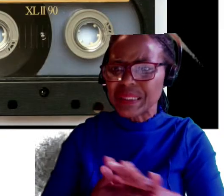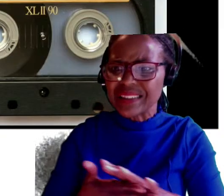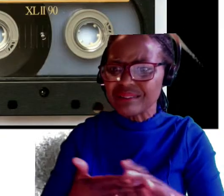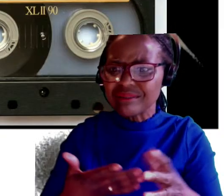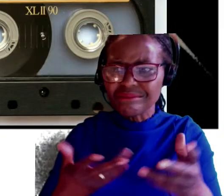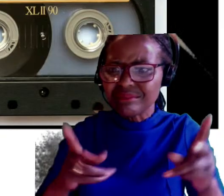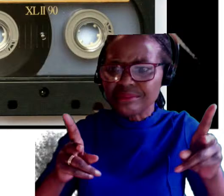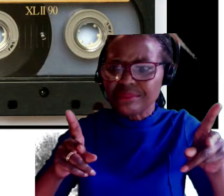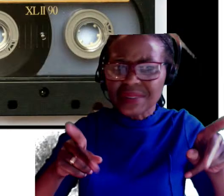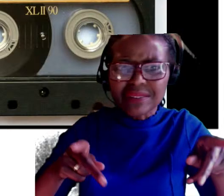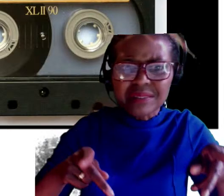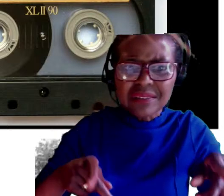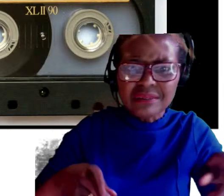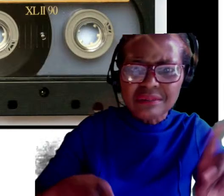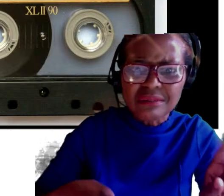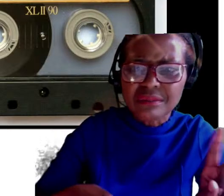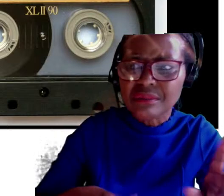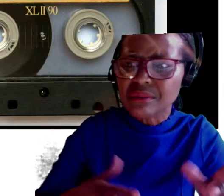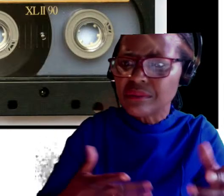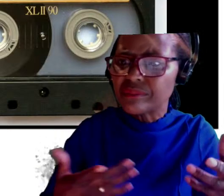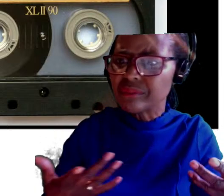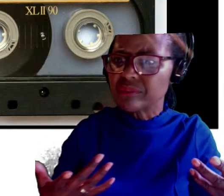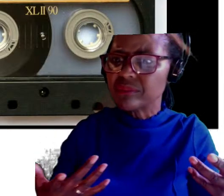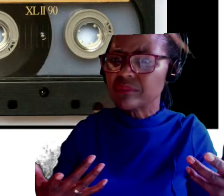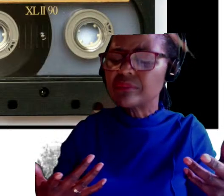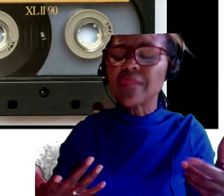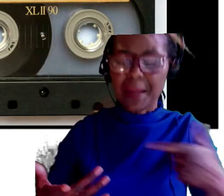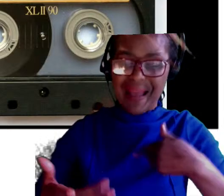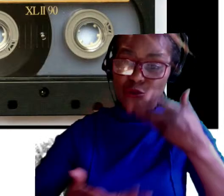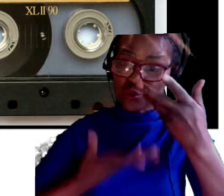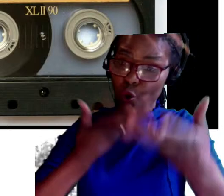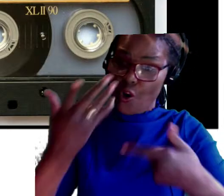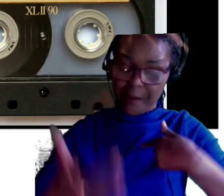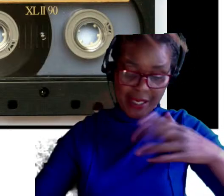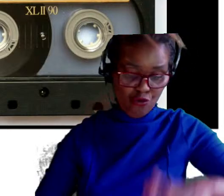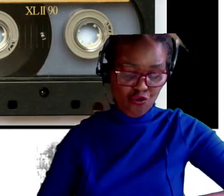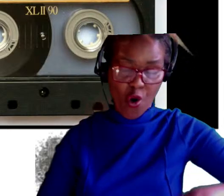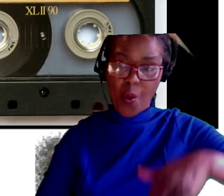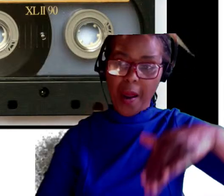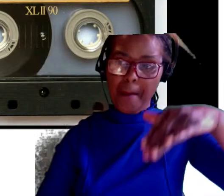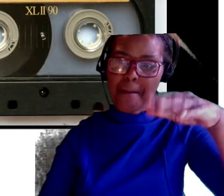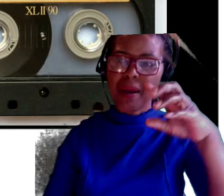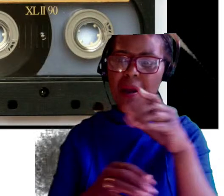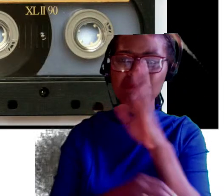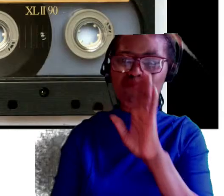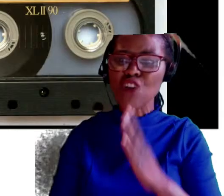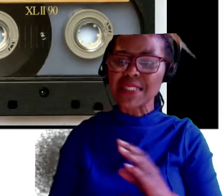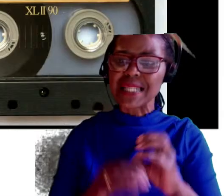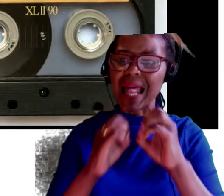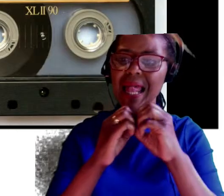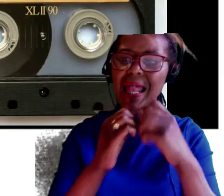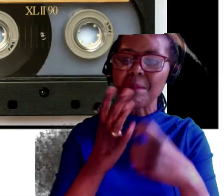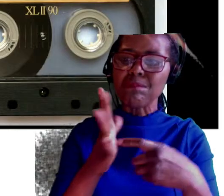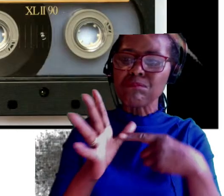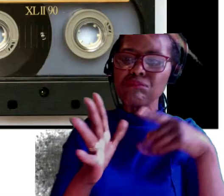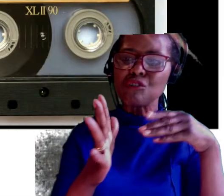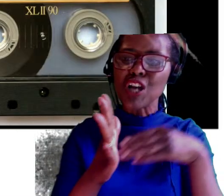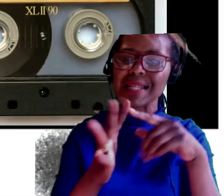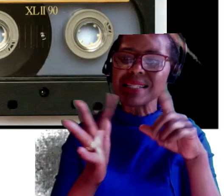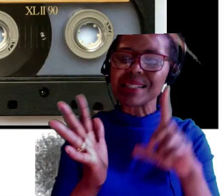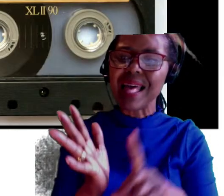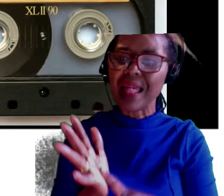My origin story here is probably growing up in Brazil, the child of a Yorkshire family, and for 10 years hearing my